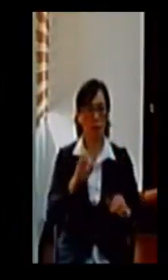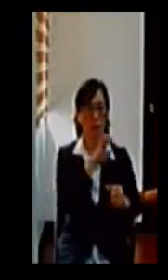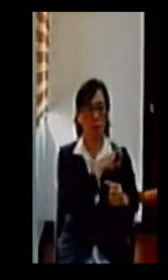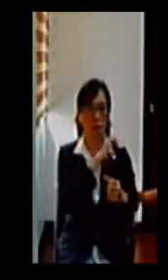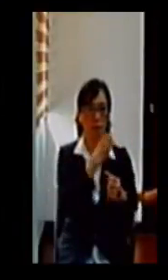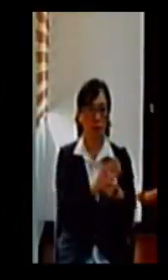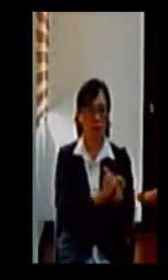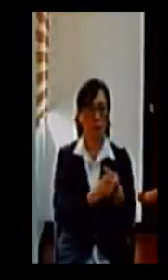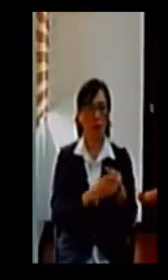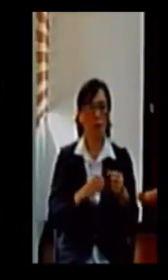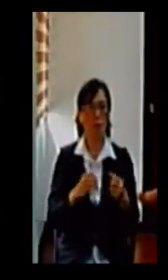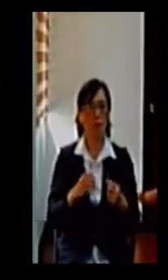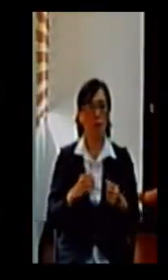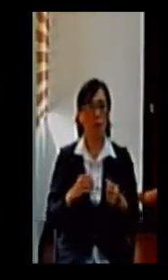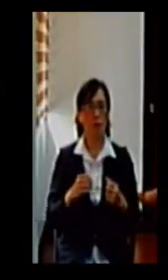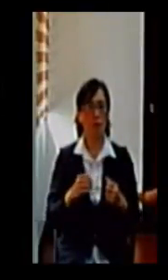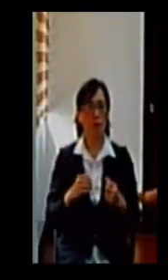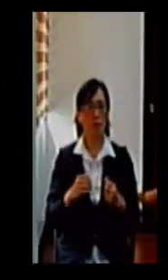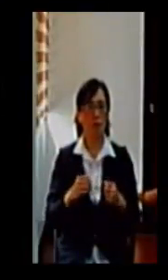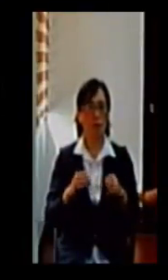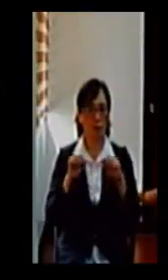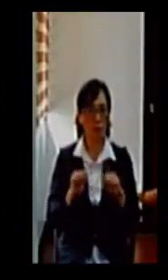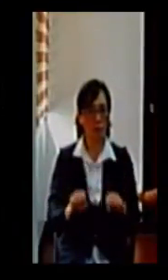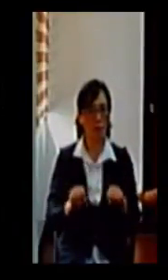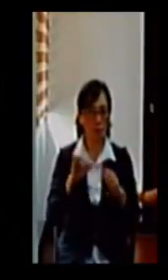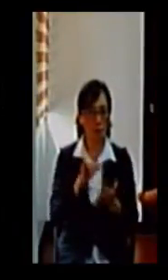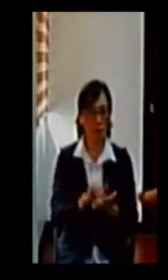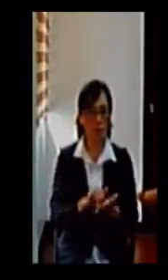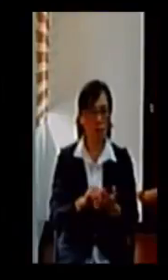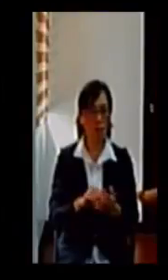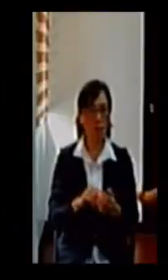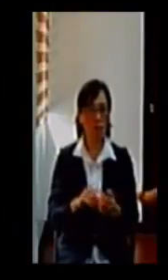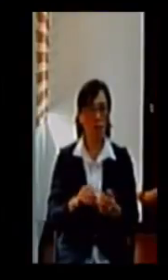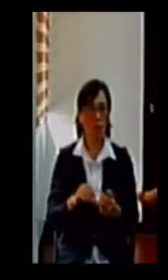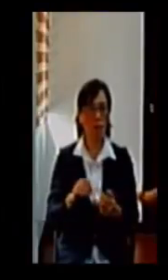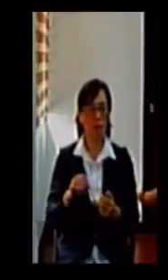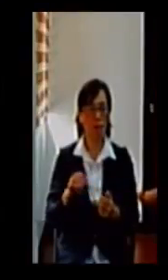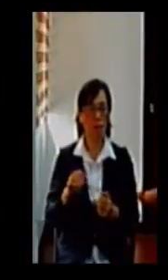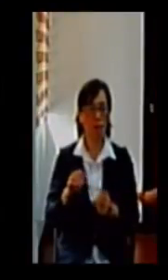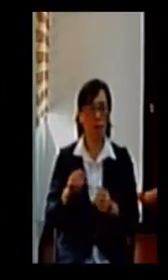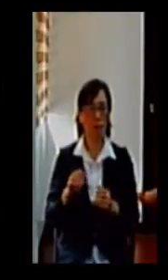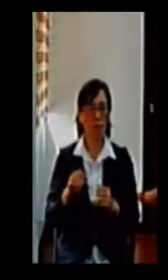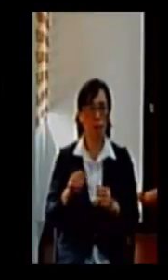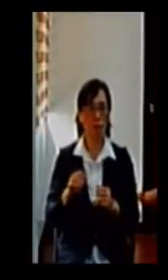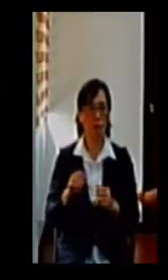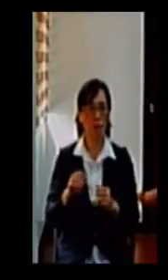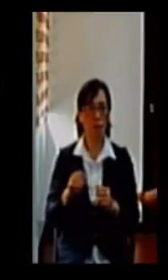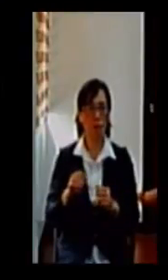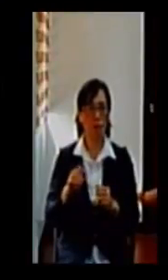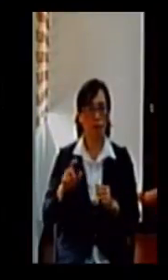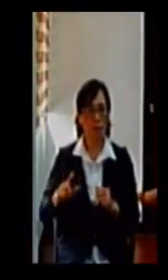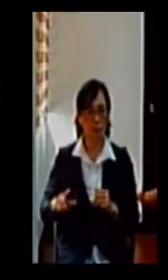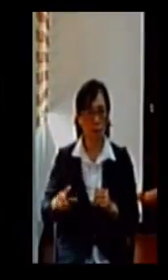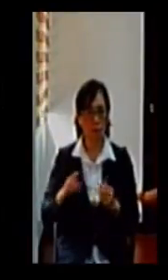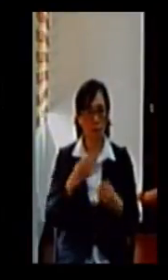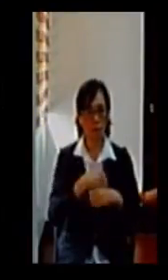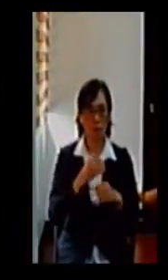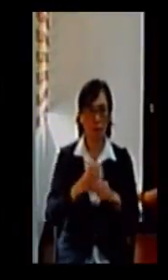would that have halted or at least delayed the extent of